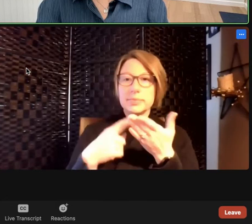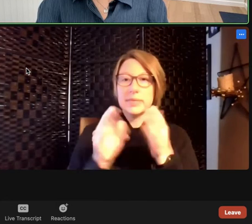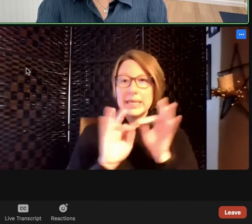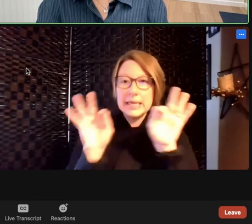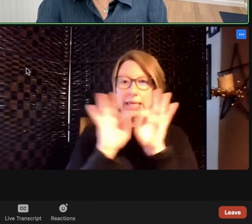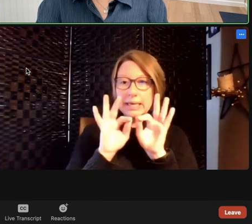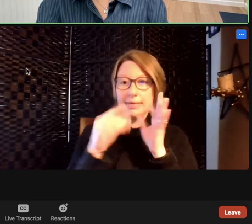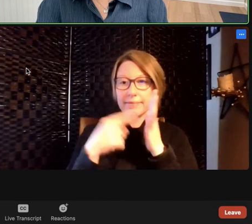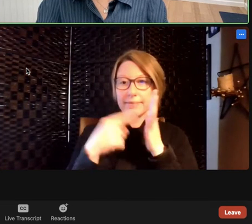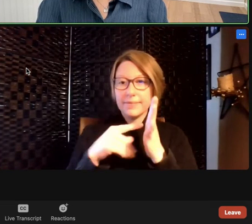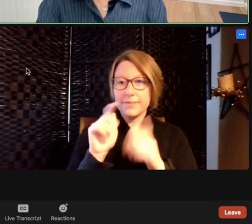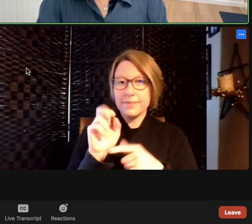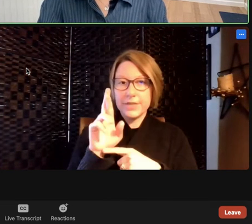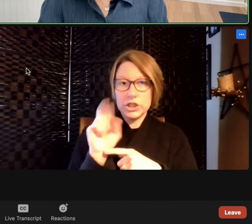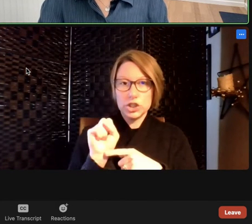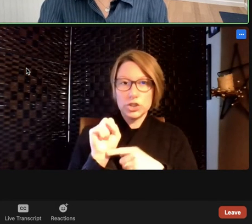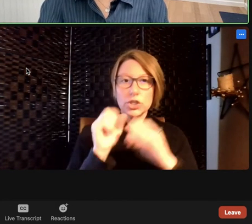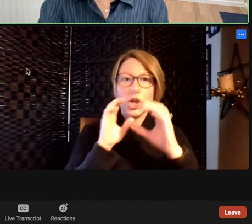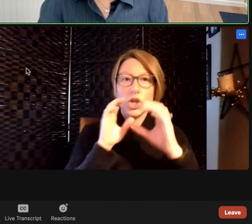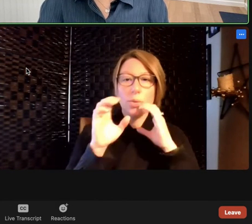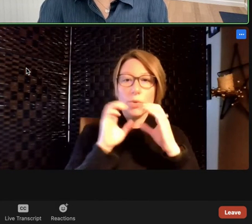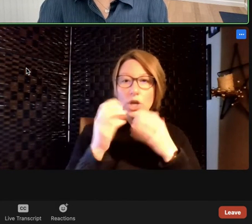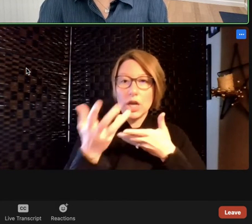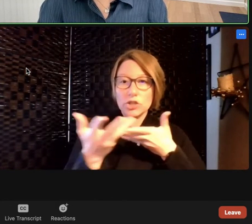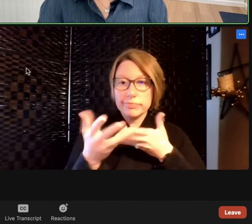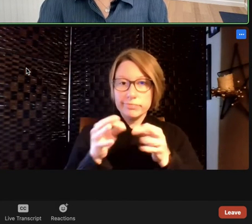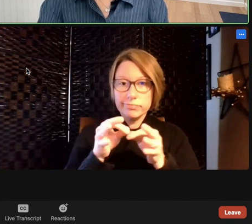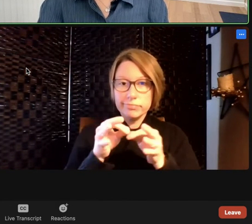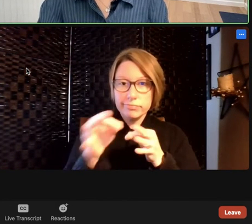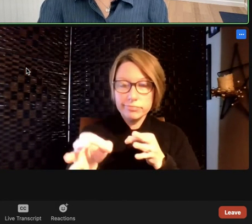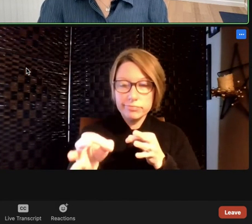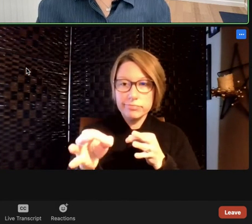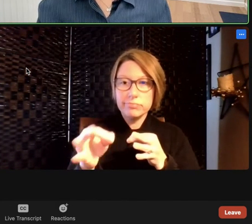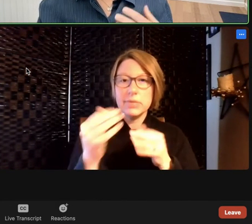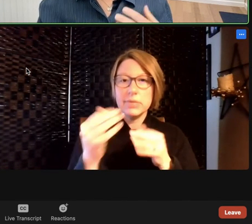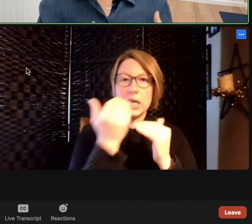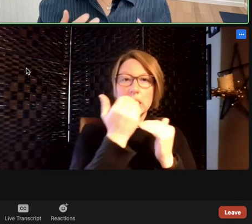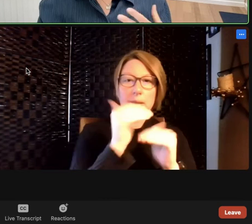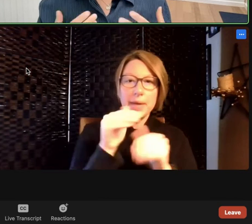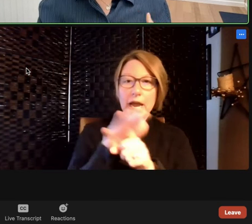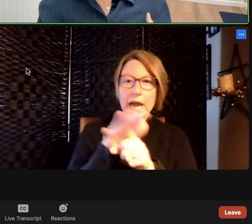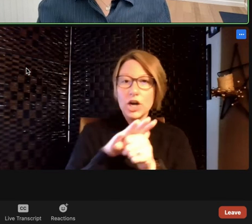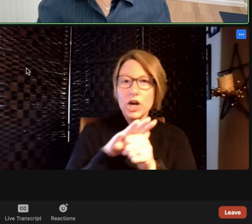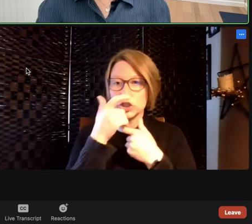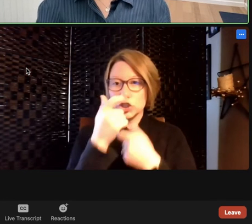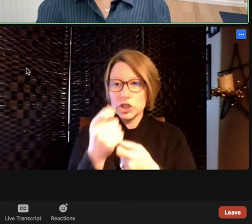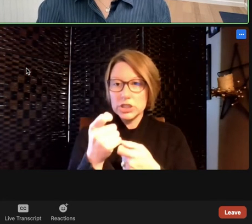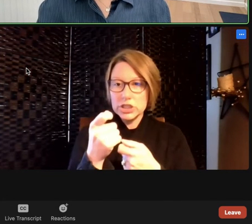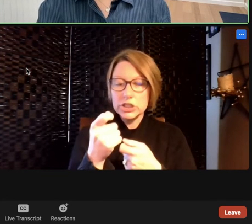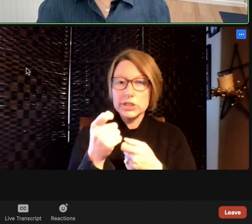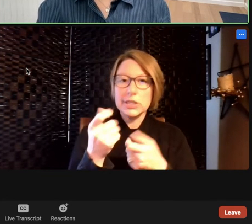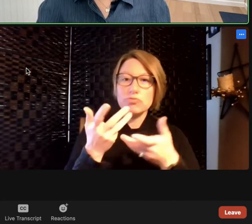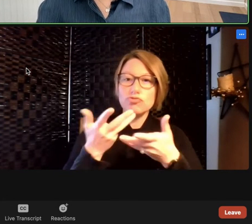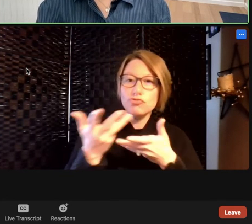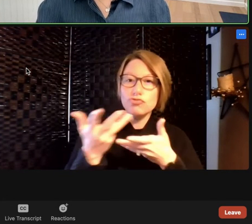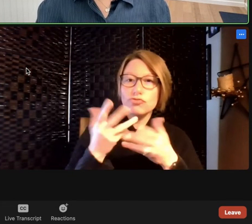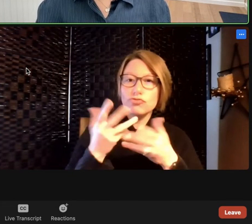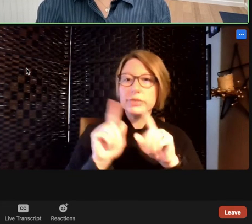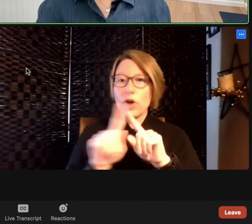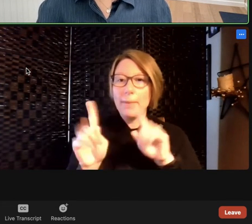social interaction delays, having restricted areas of interest, engaging in stereotypical behaviors or